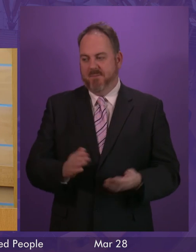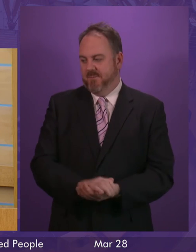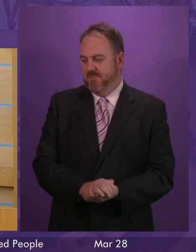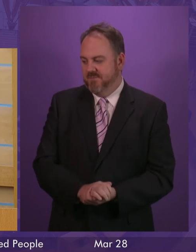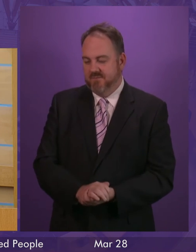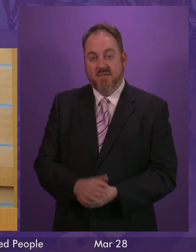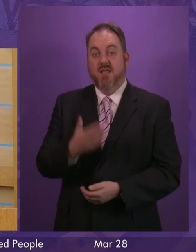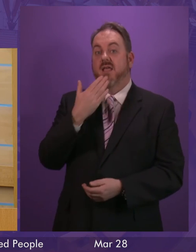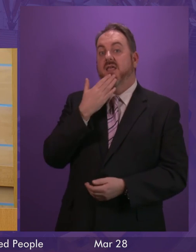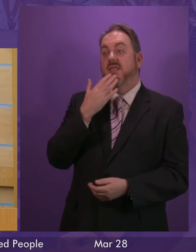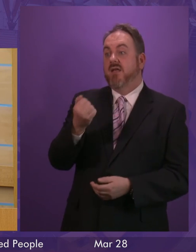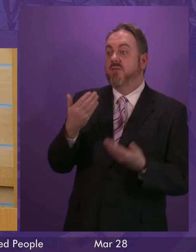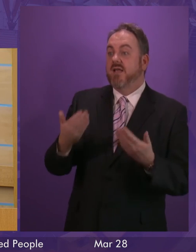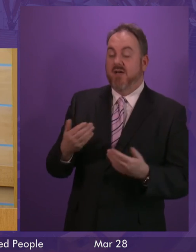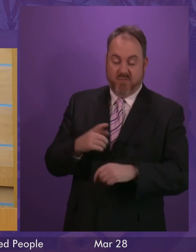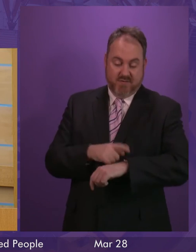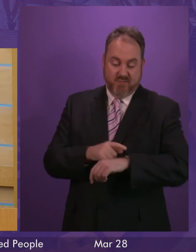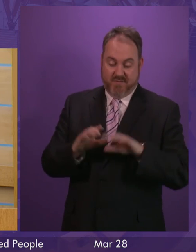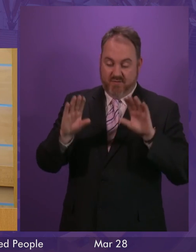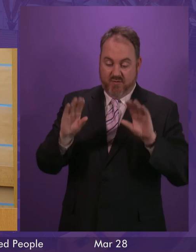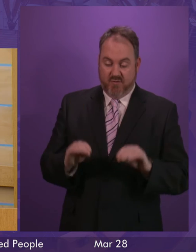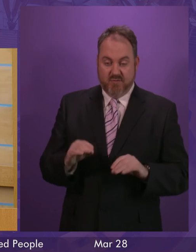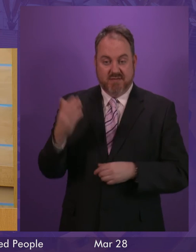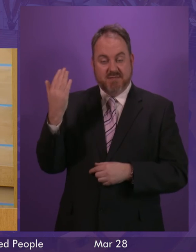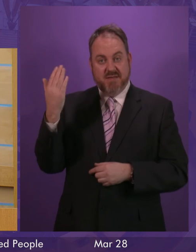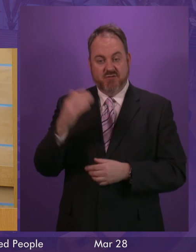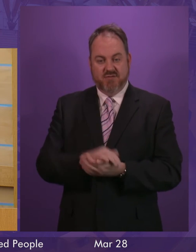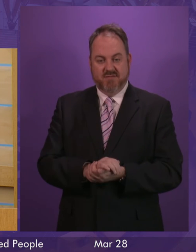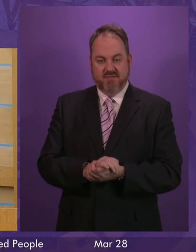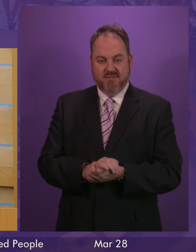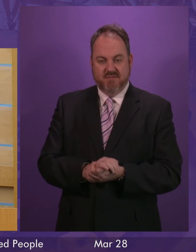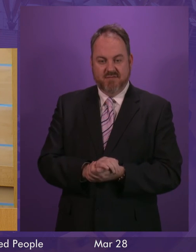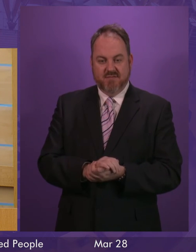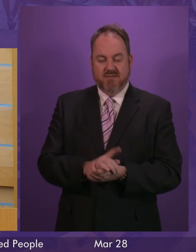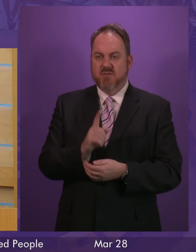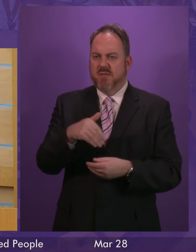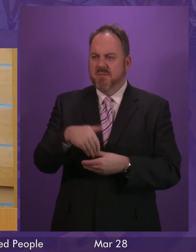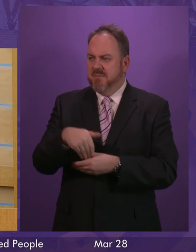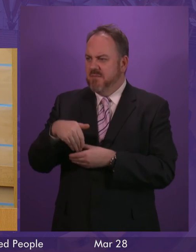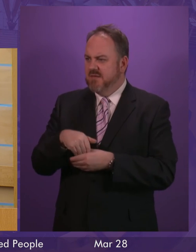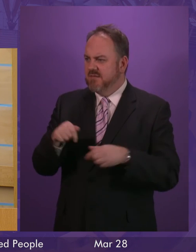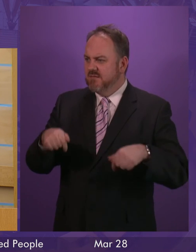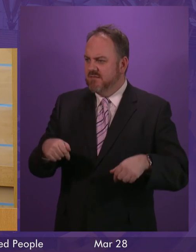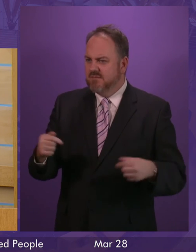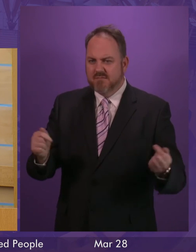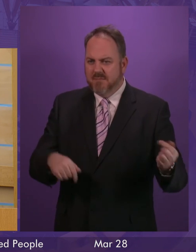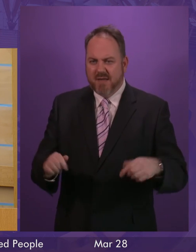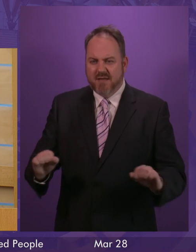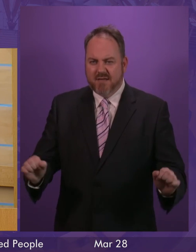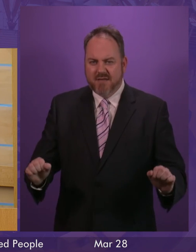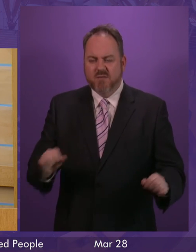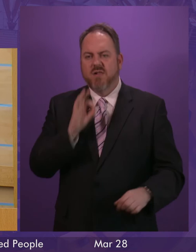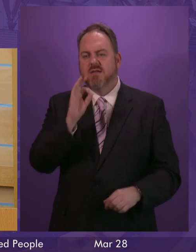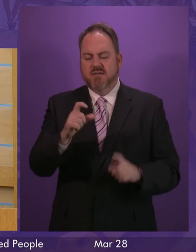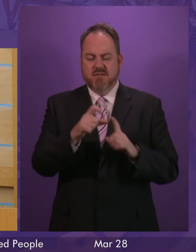Thank you, Mr Lyle. We move to the closing speeches. Disappointing to note that not all members who contributed are back in the chamber, and I